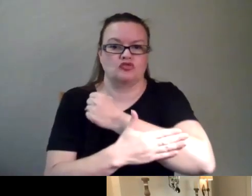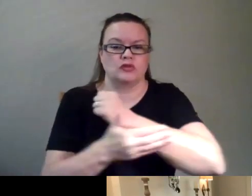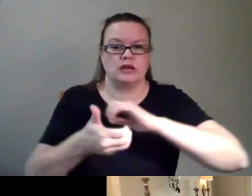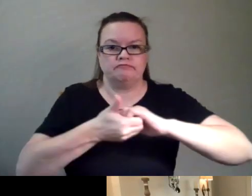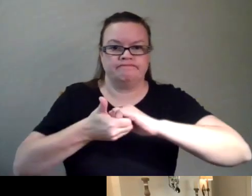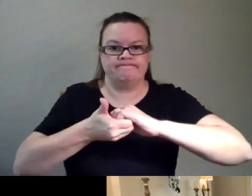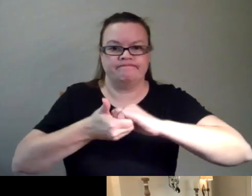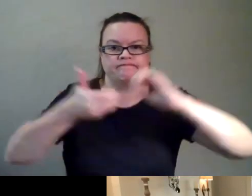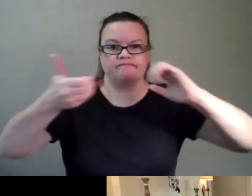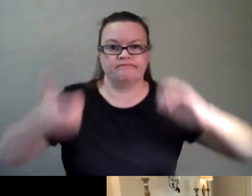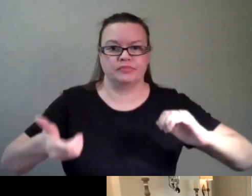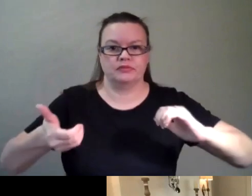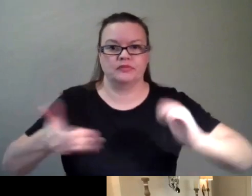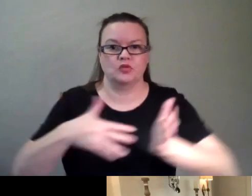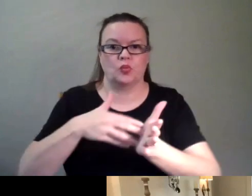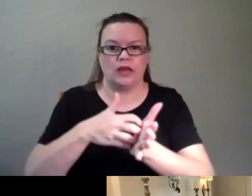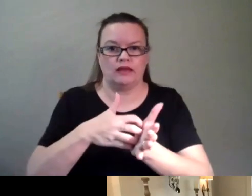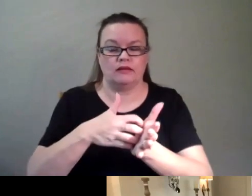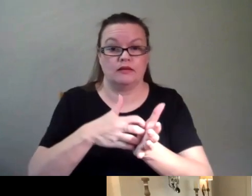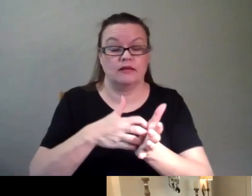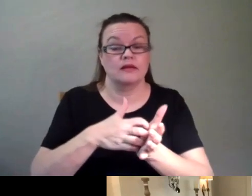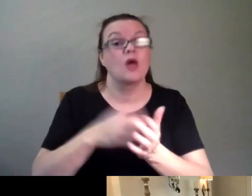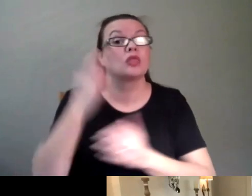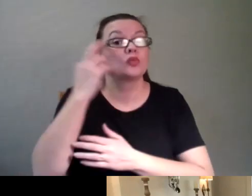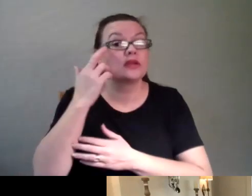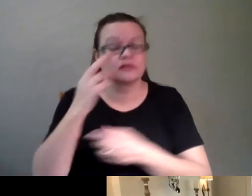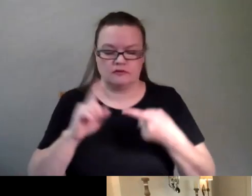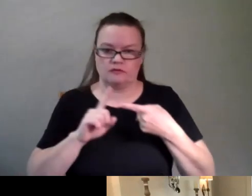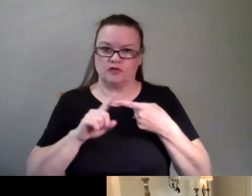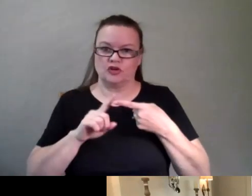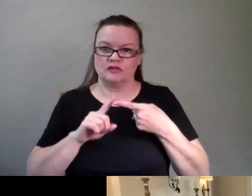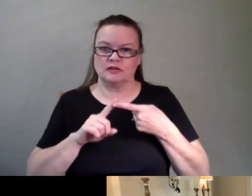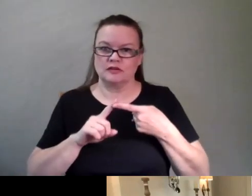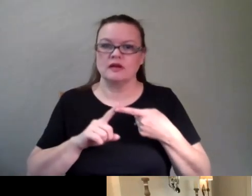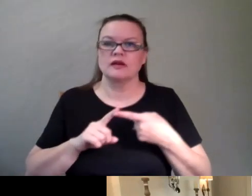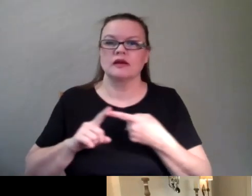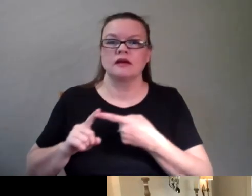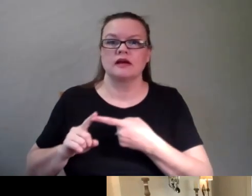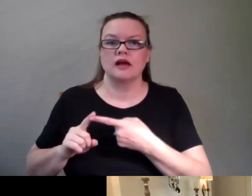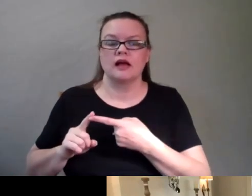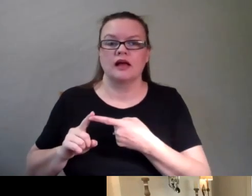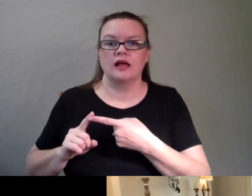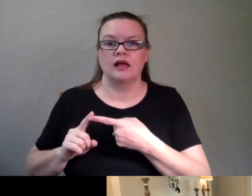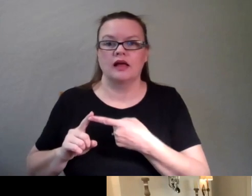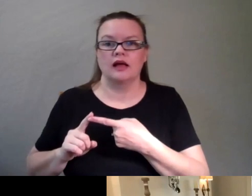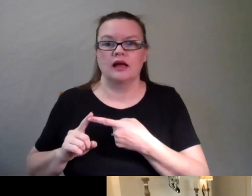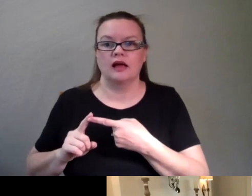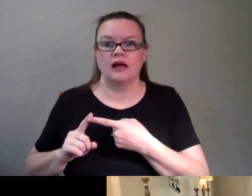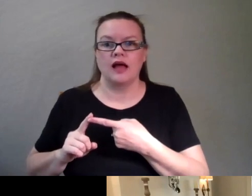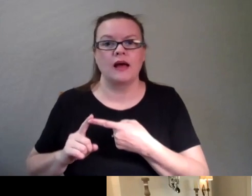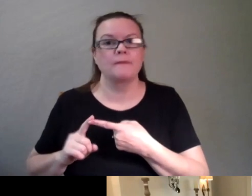I think a lot of it is driven by a misunderstanding of so many of our elected officials on problem